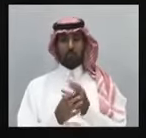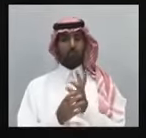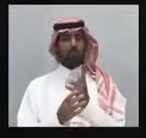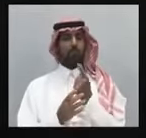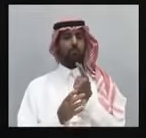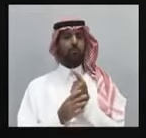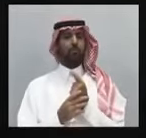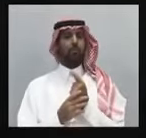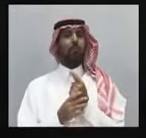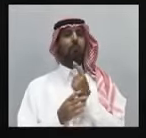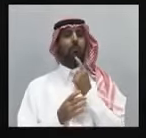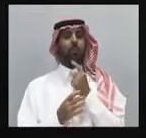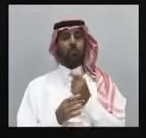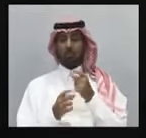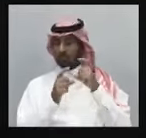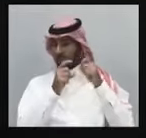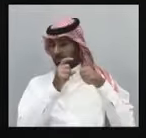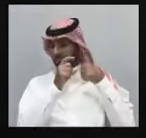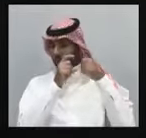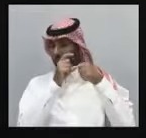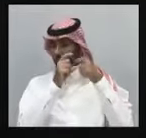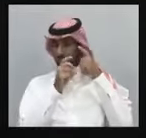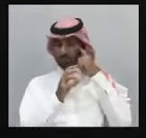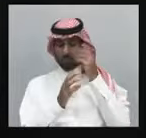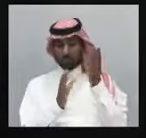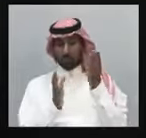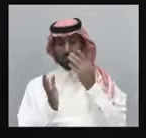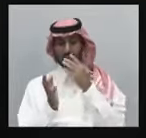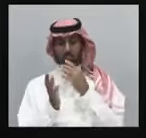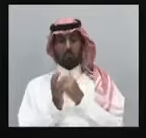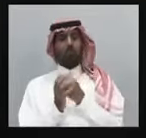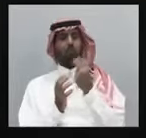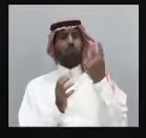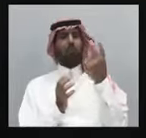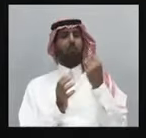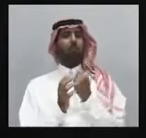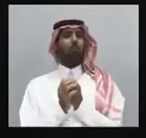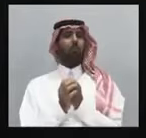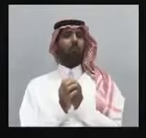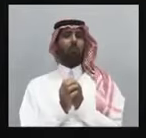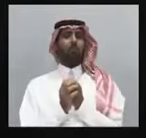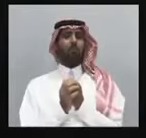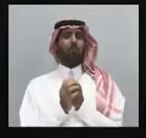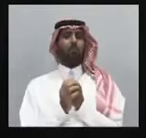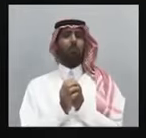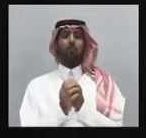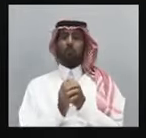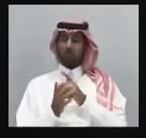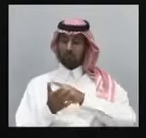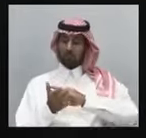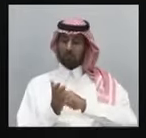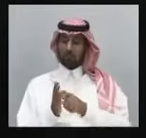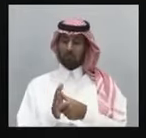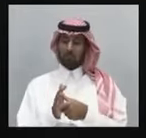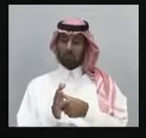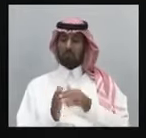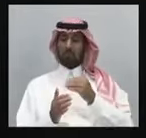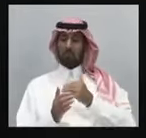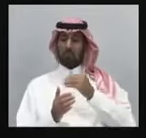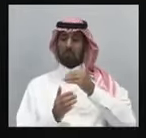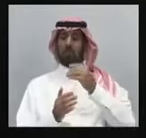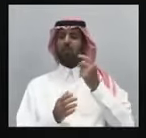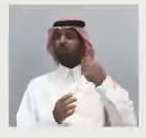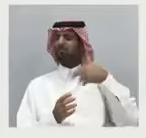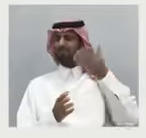were a media intern. The other one, it was archaeological, related to